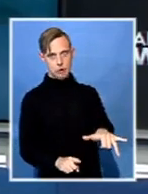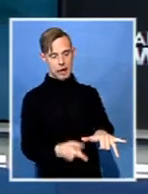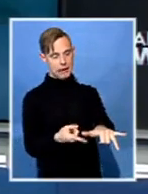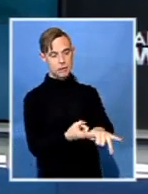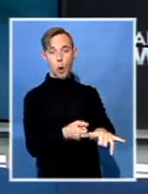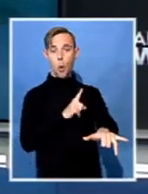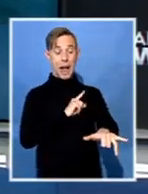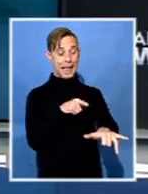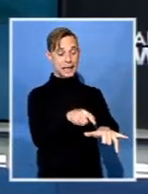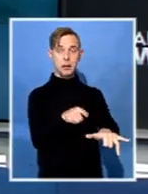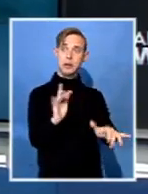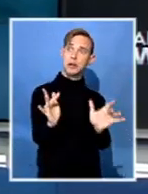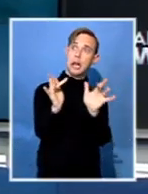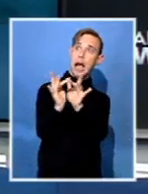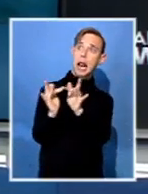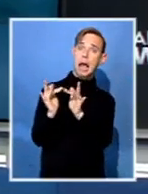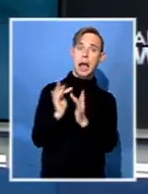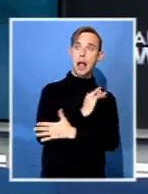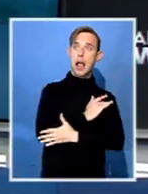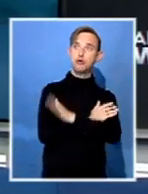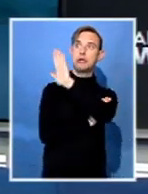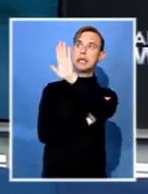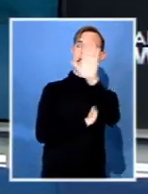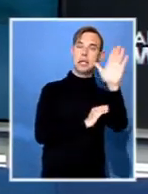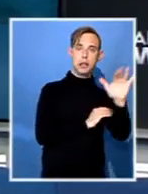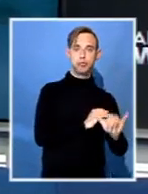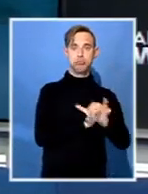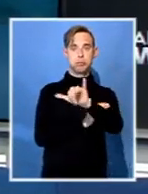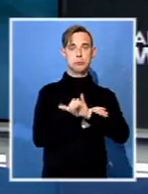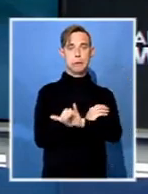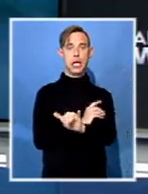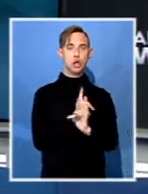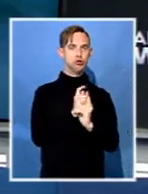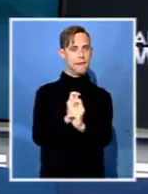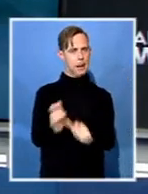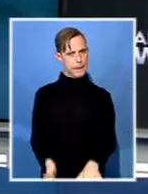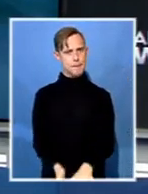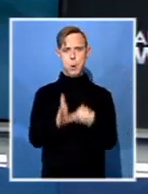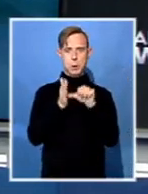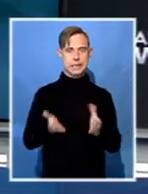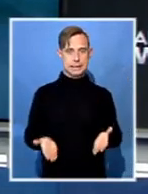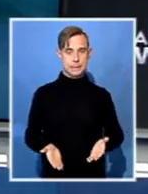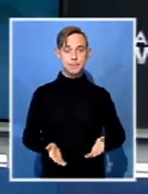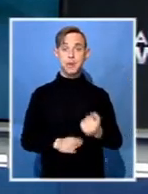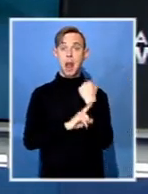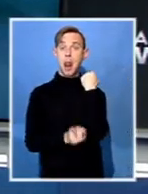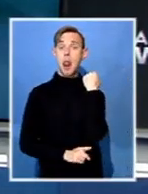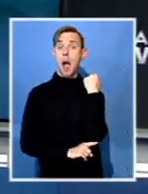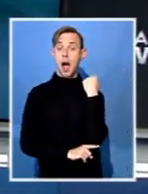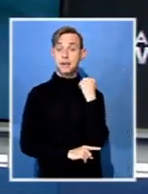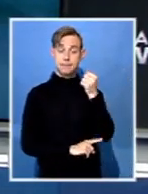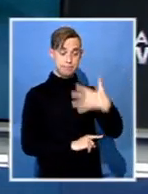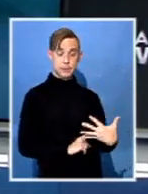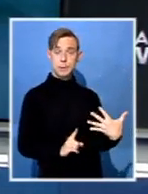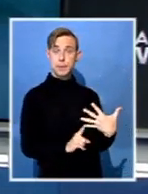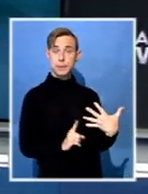parts of the world and not rely on the profit and scheduling considerations of global airlines. The final number that we had for